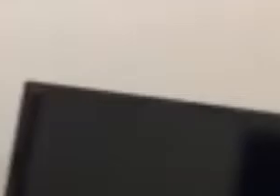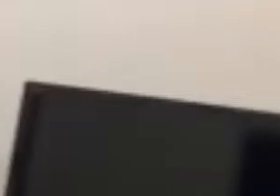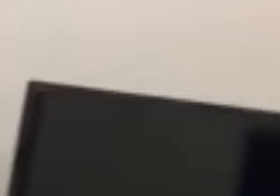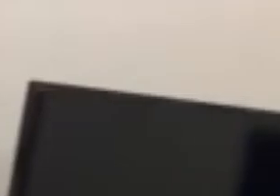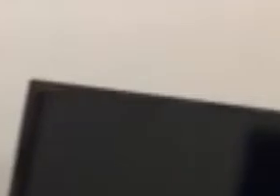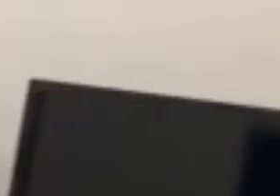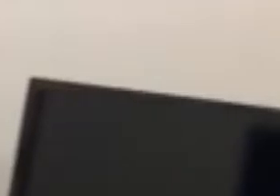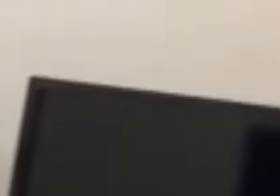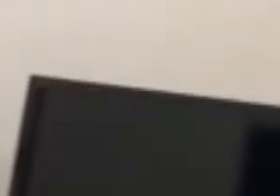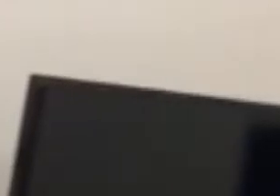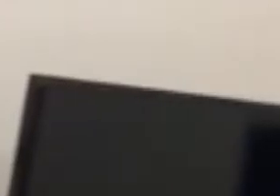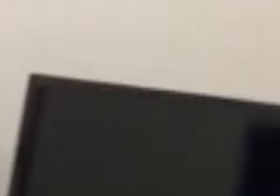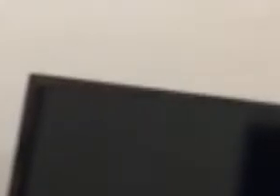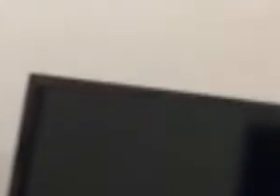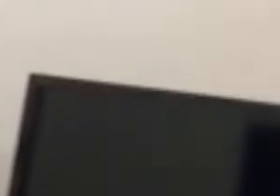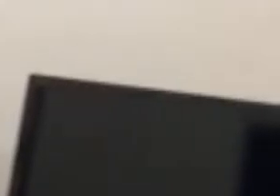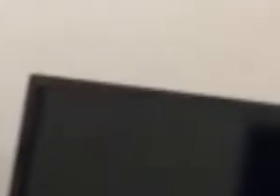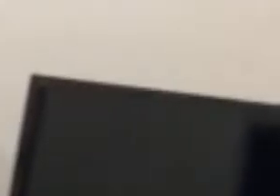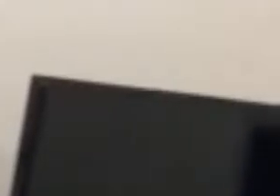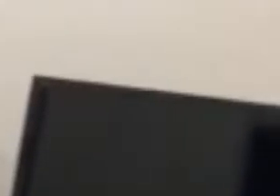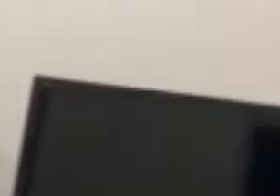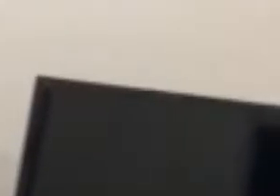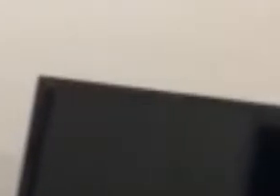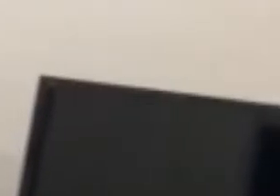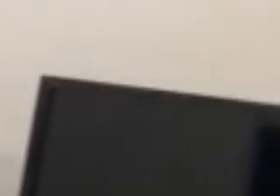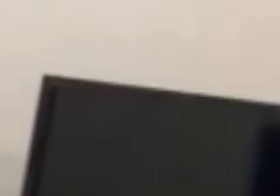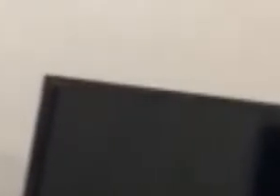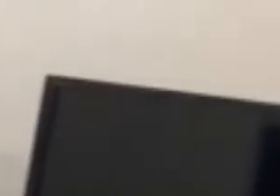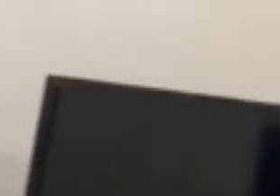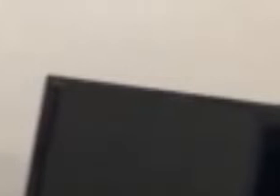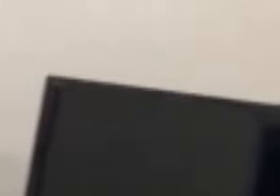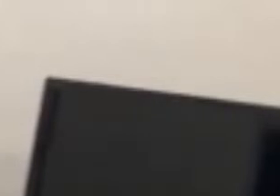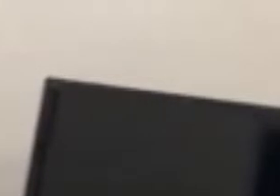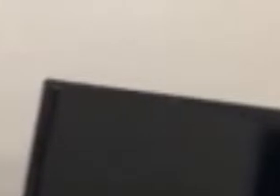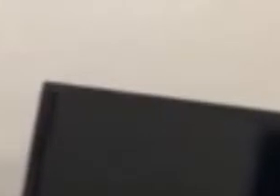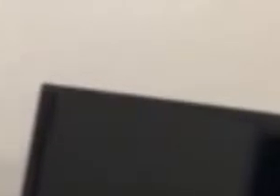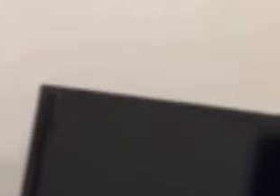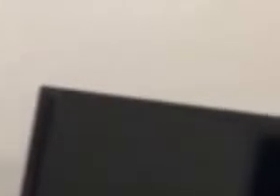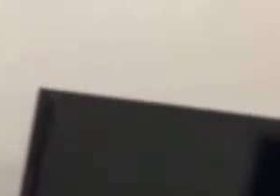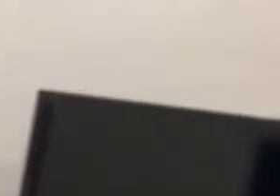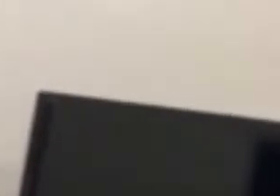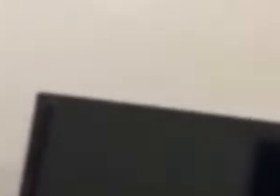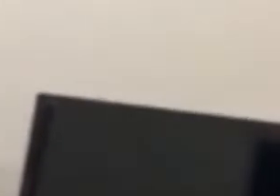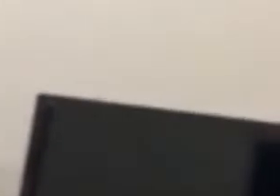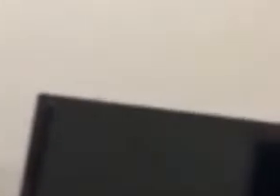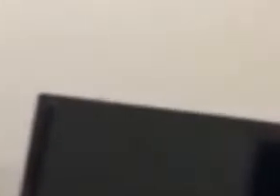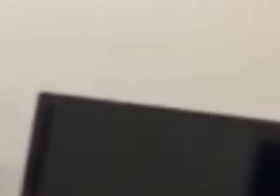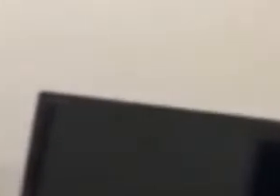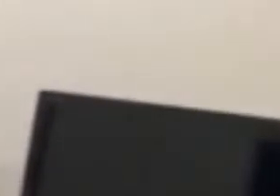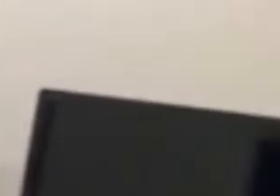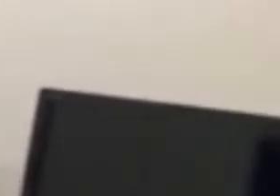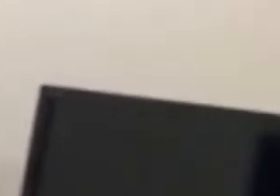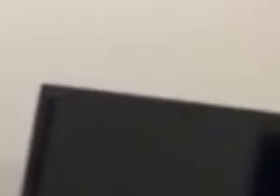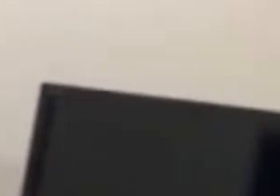Touchpads is another system being tested in the AVG study. It is a series of large touchpads, each mounted on its own adjustable